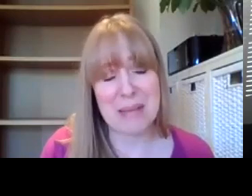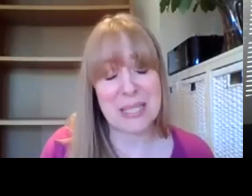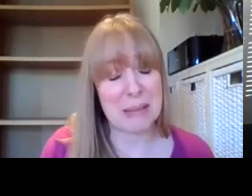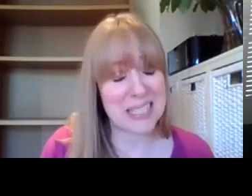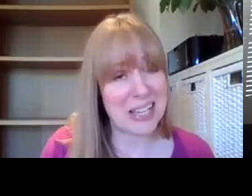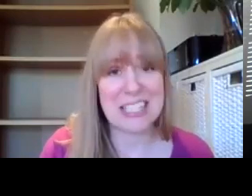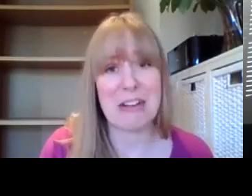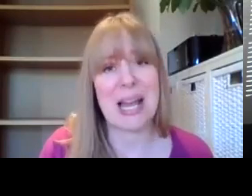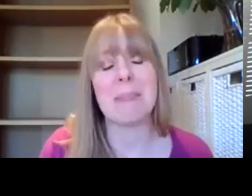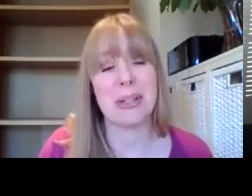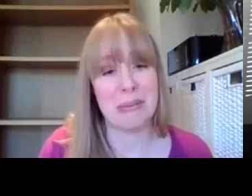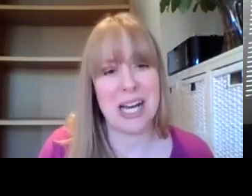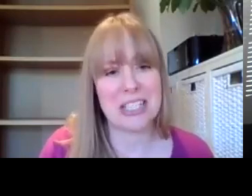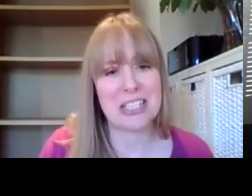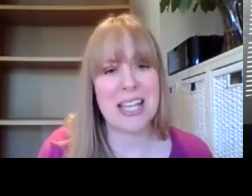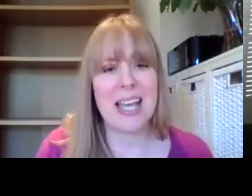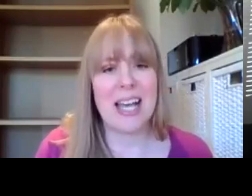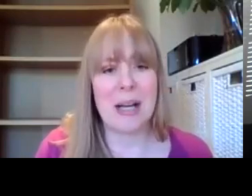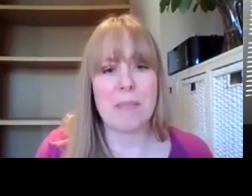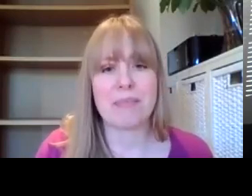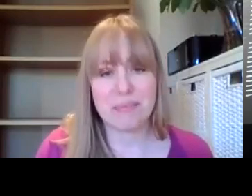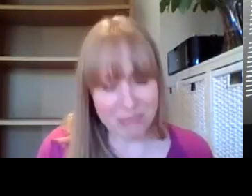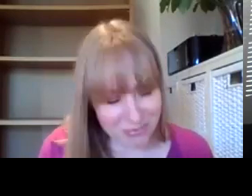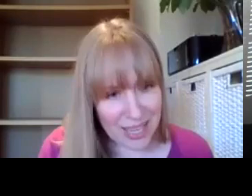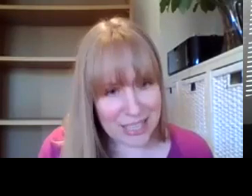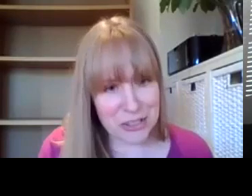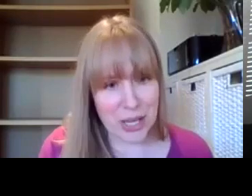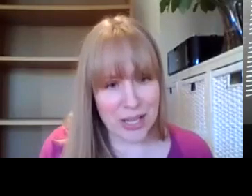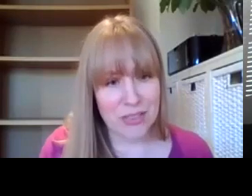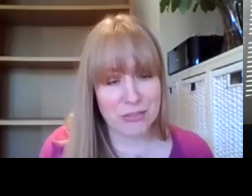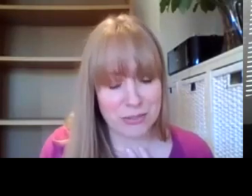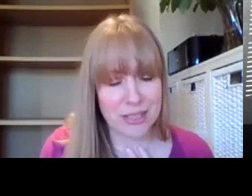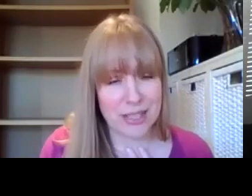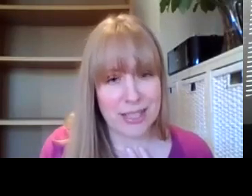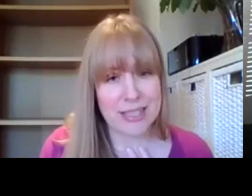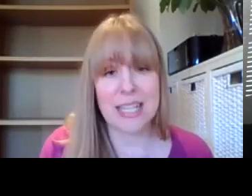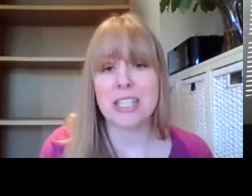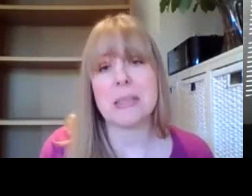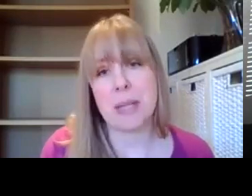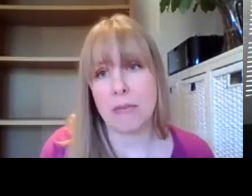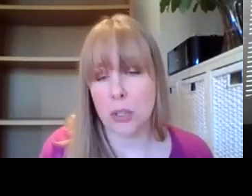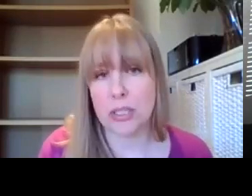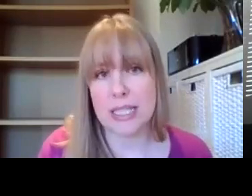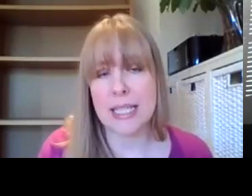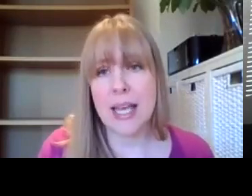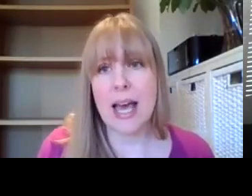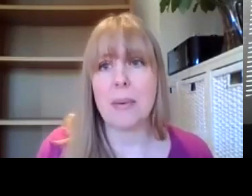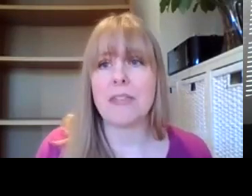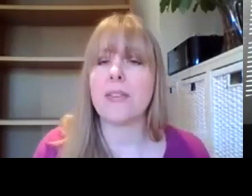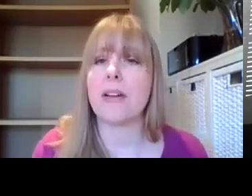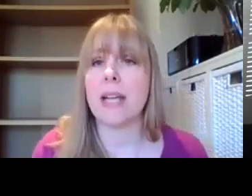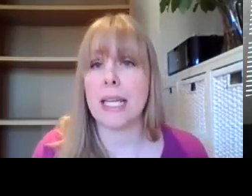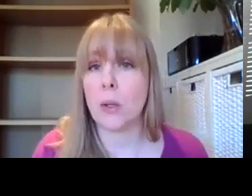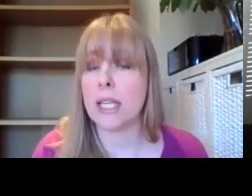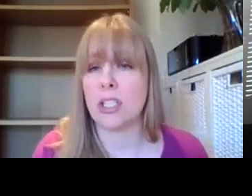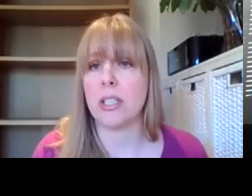about, there may be some slight overlap, but not much. As you heard, the session is being recorded.